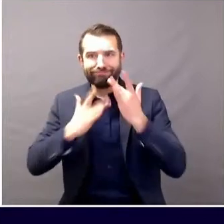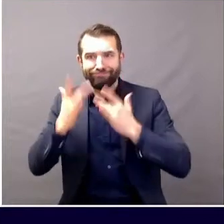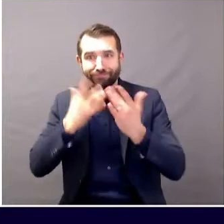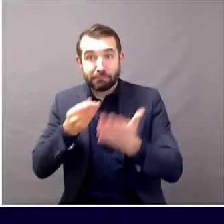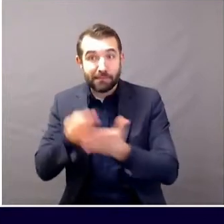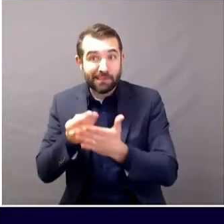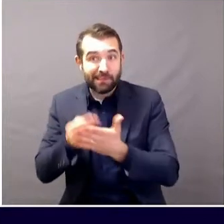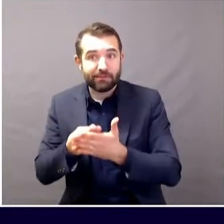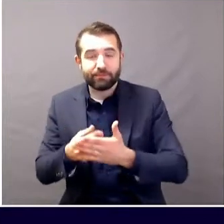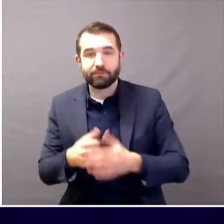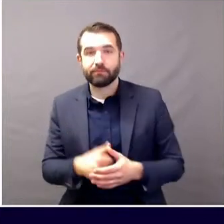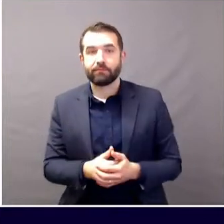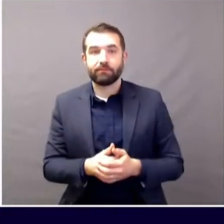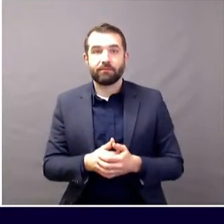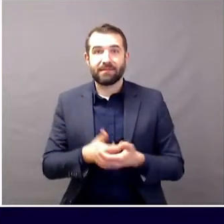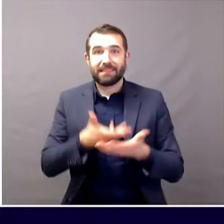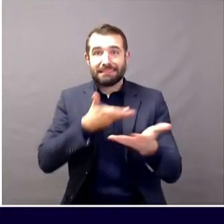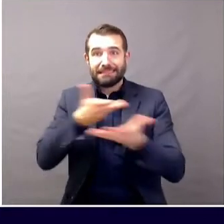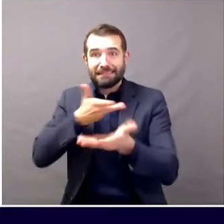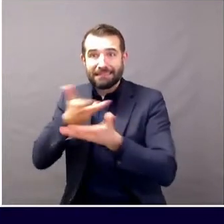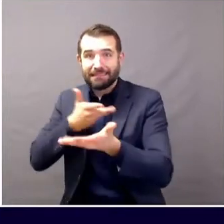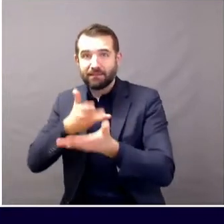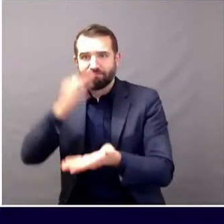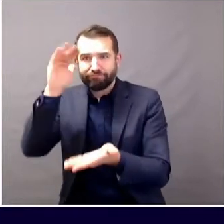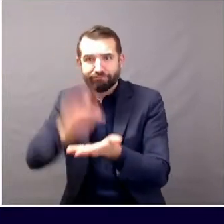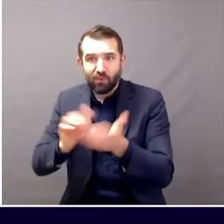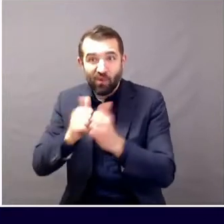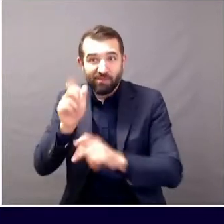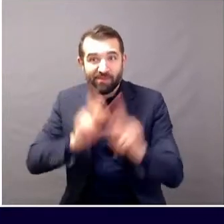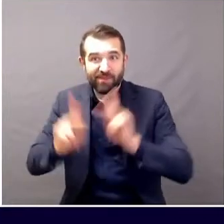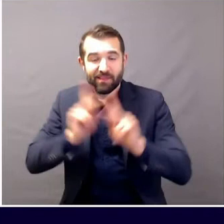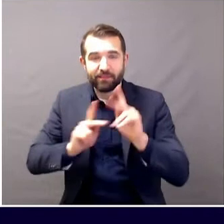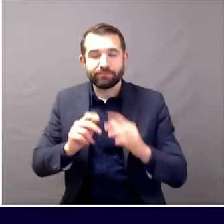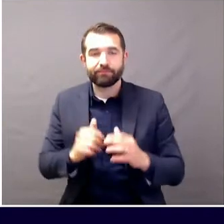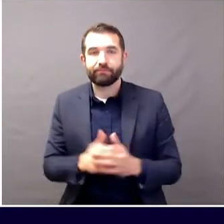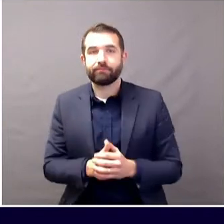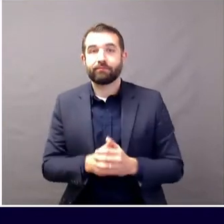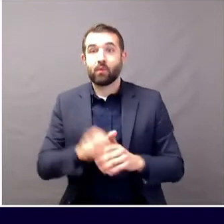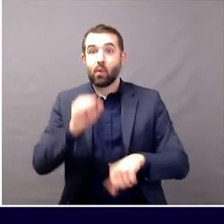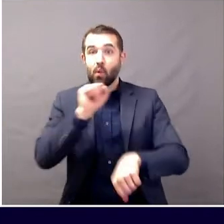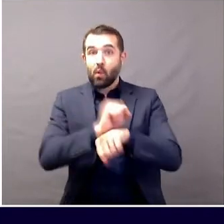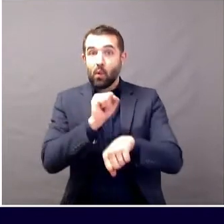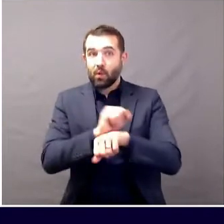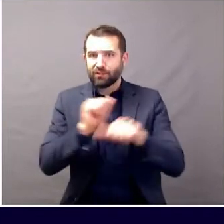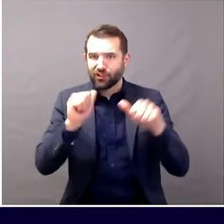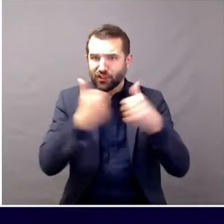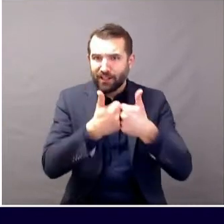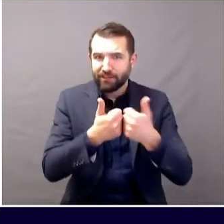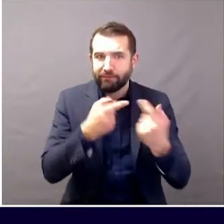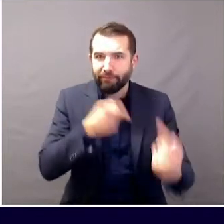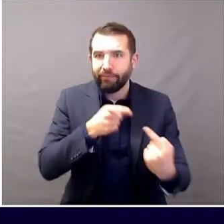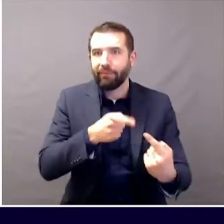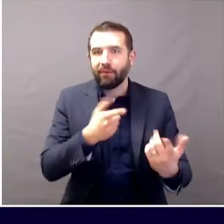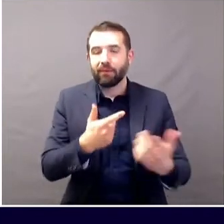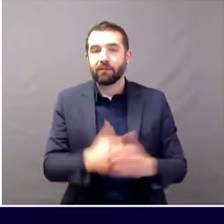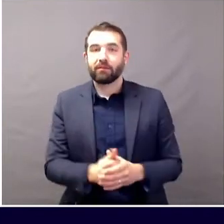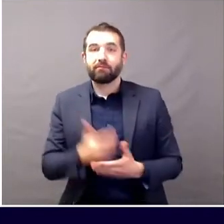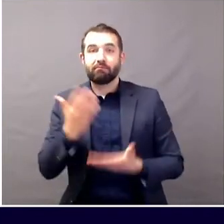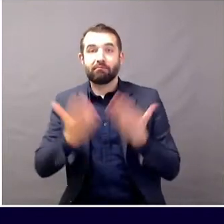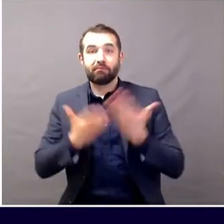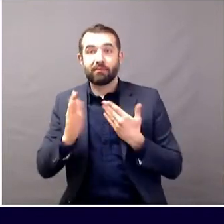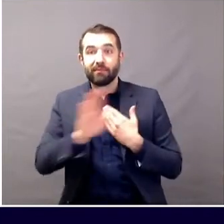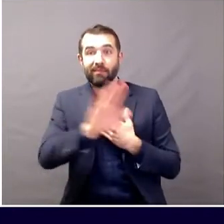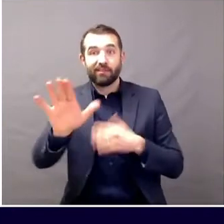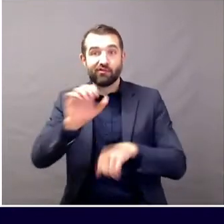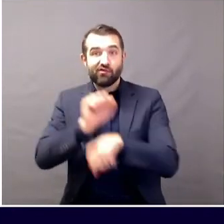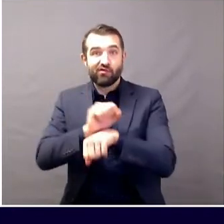demands and challenges at work, whether you're a healthcare professional caring for COVID-19 patients, a teacher